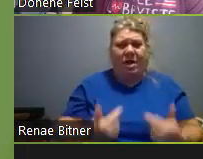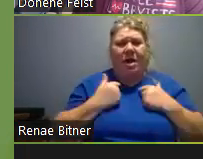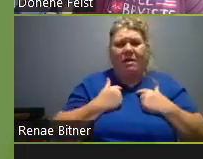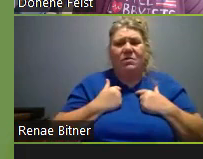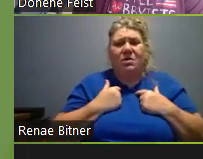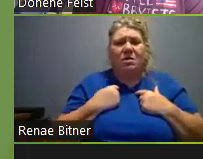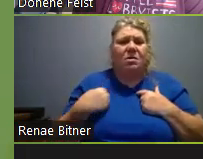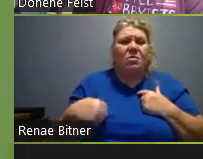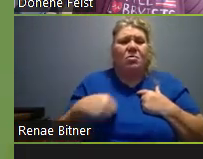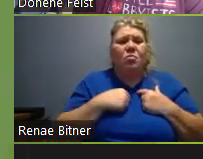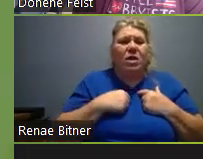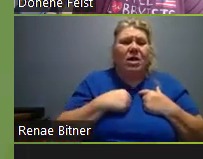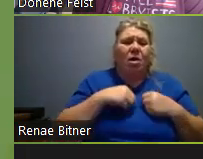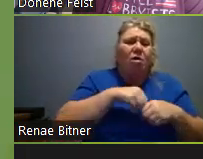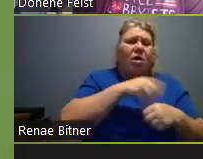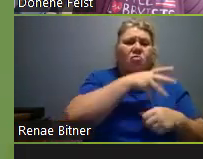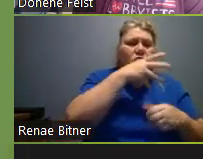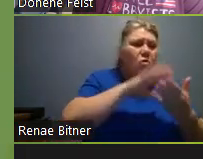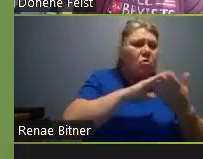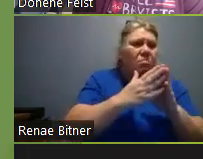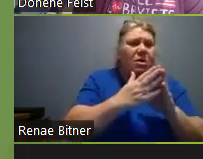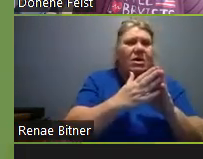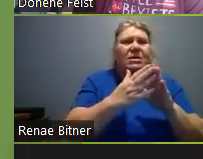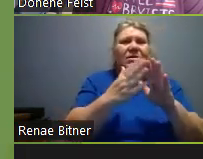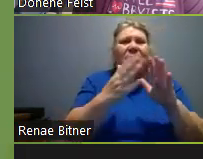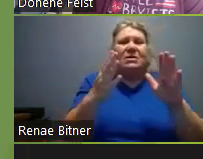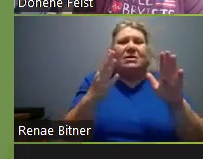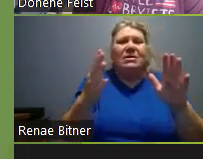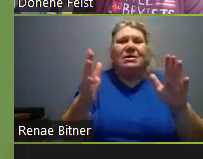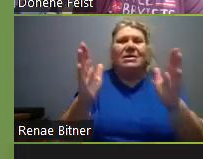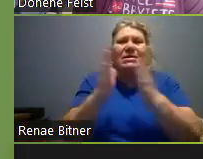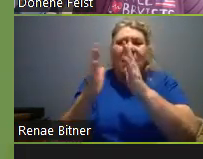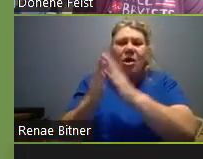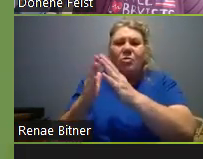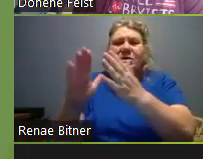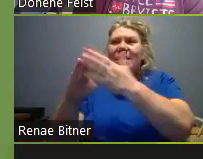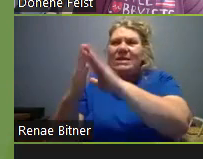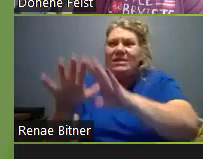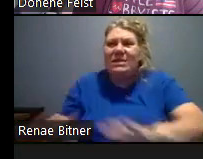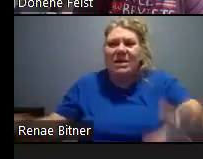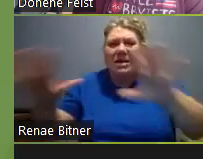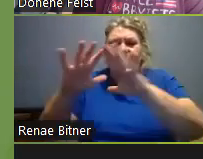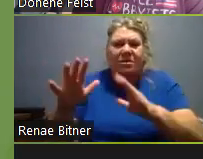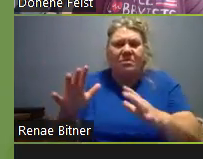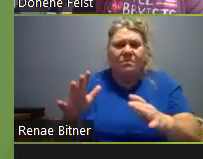in rural communities, in town, cities, and then all of our kids are involved in community activities.